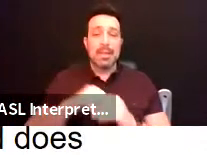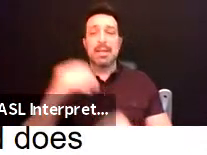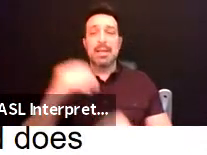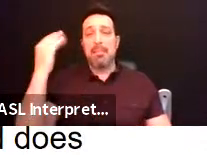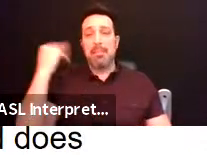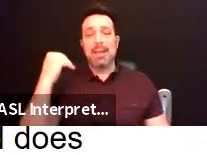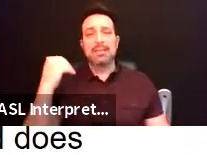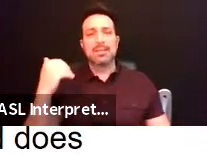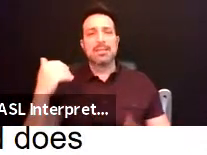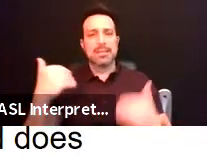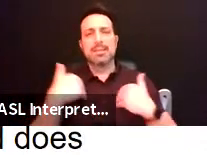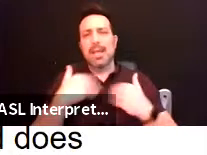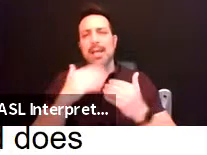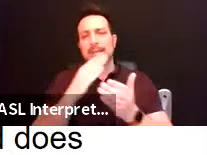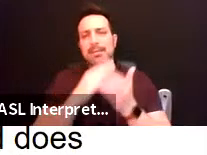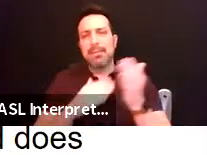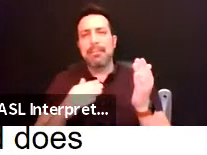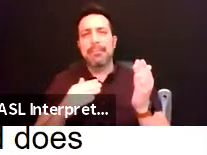we have had some